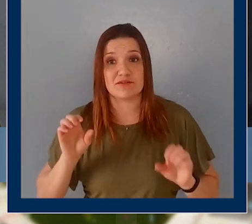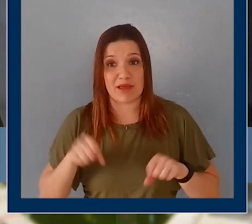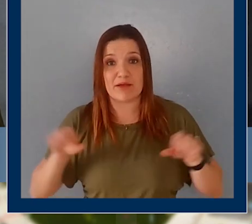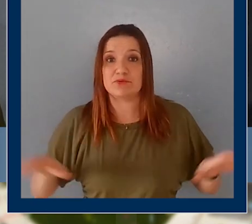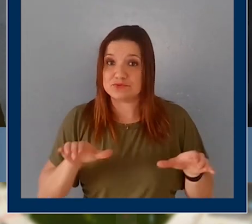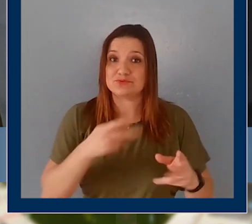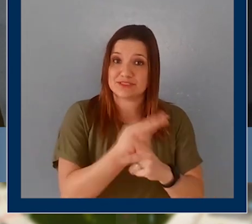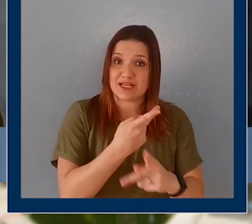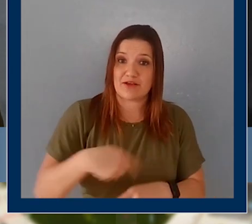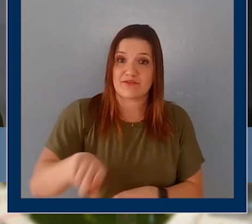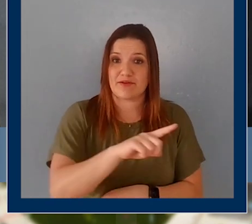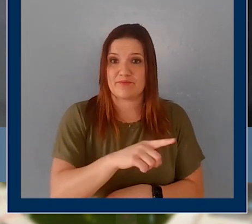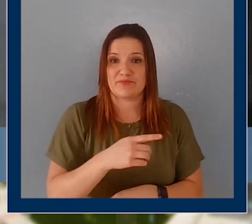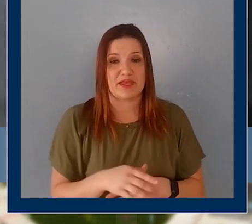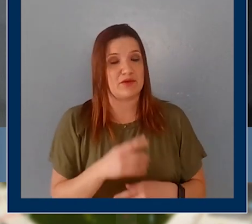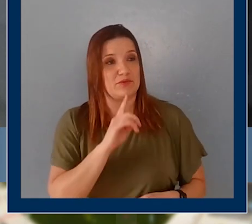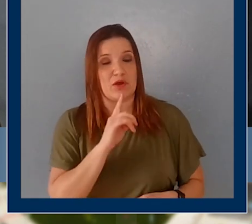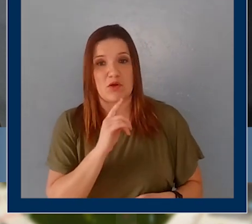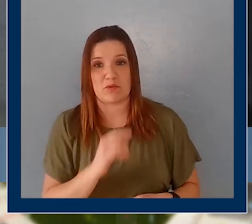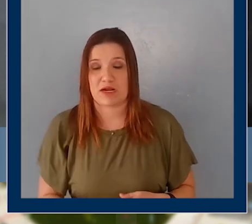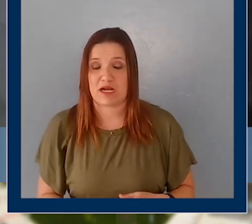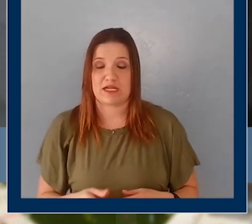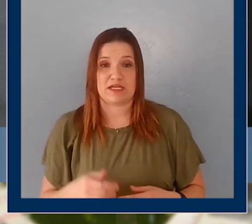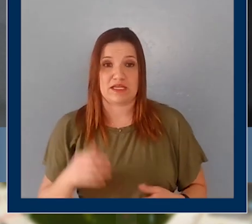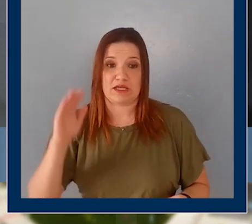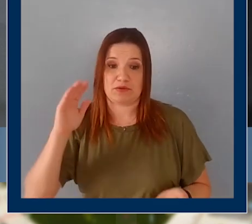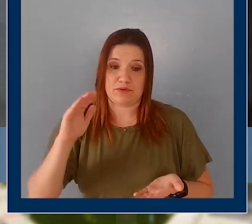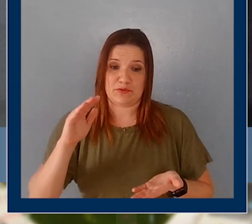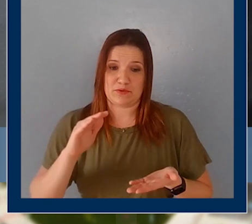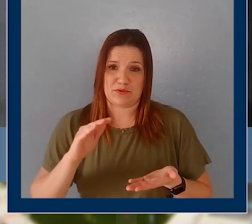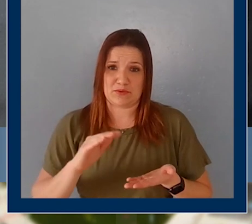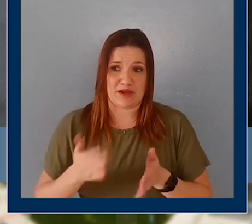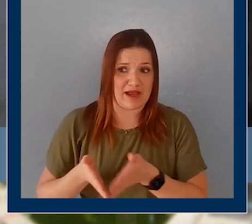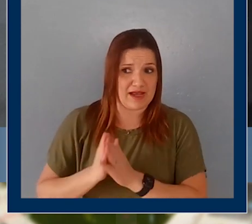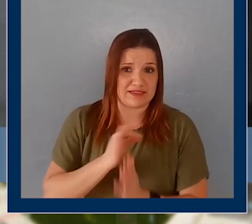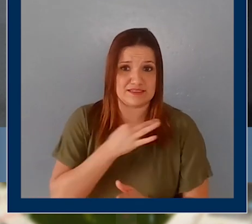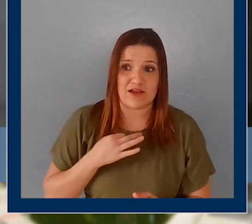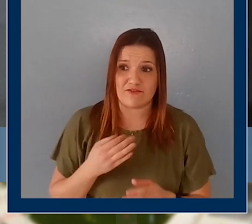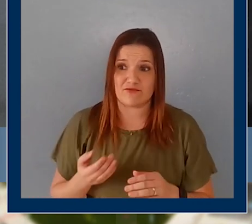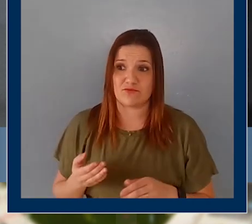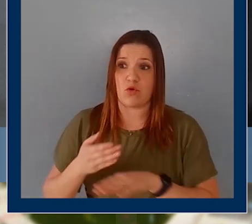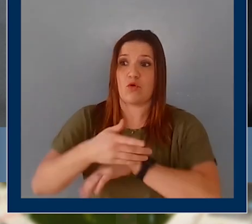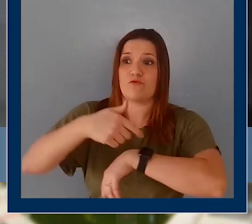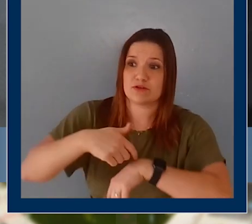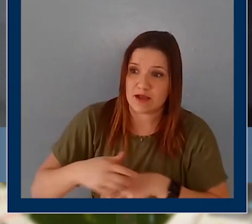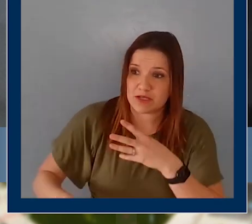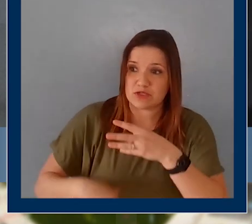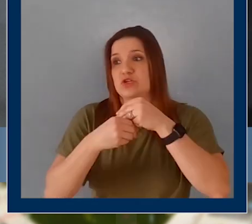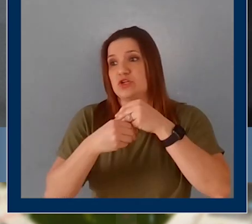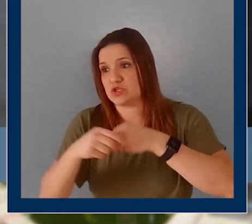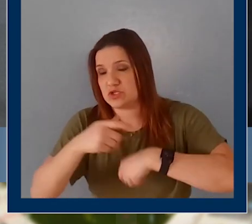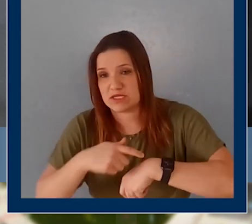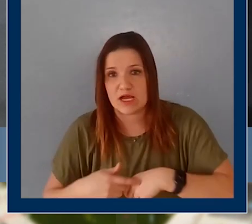always we can put up tents, we can put patients in hallways. We have 14 operating rooms, and we're only using